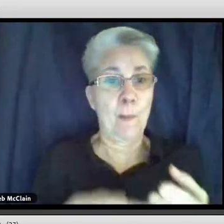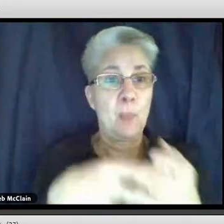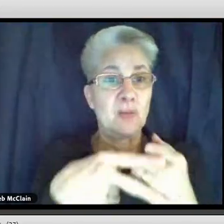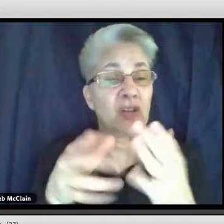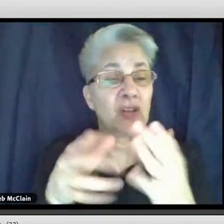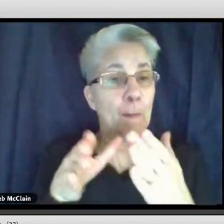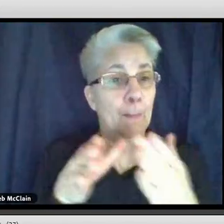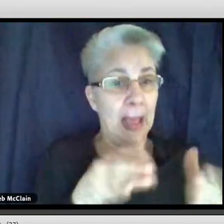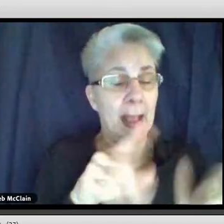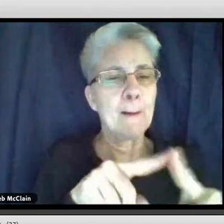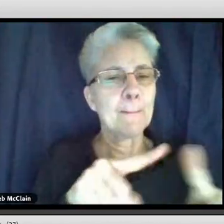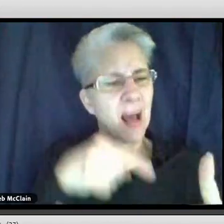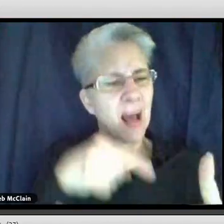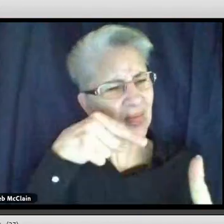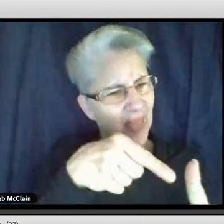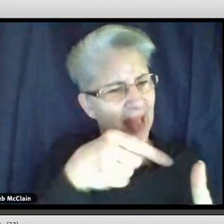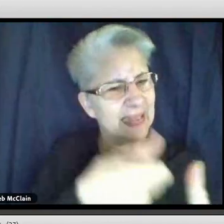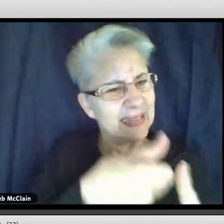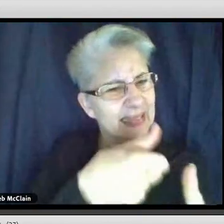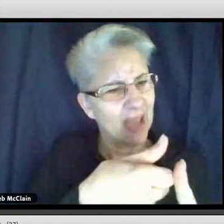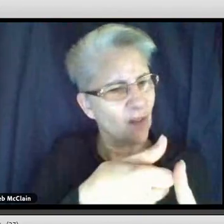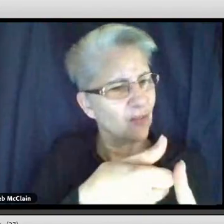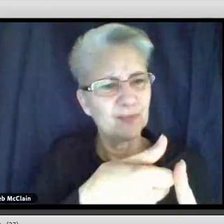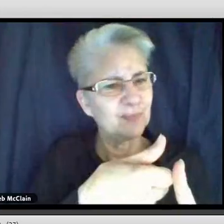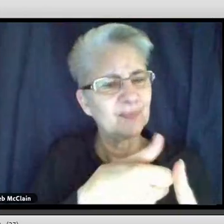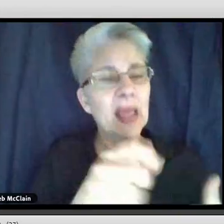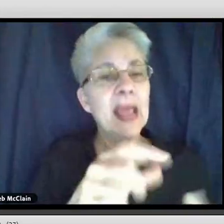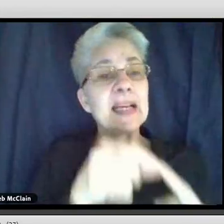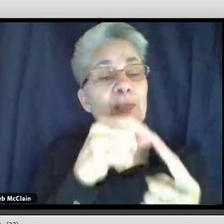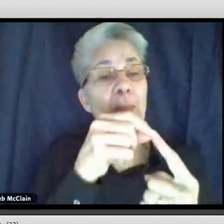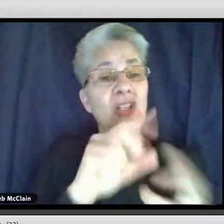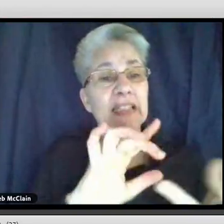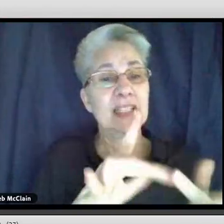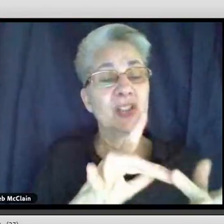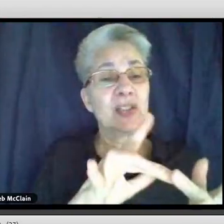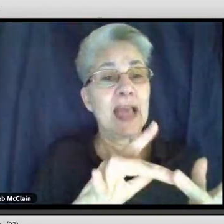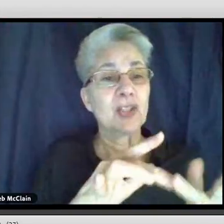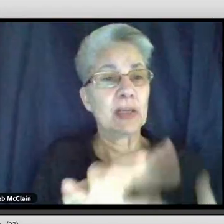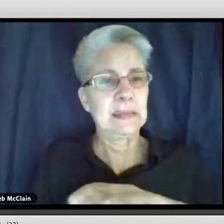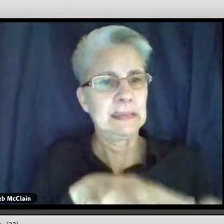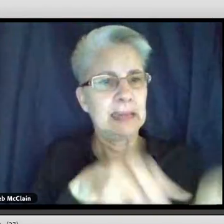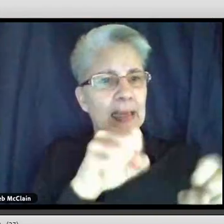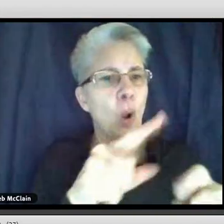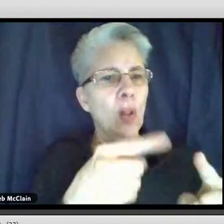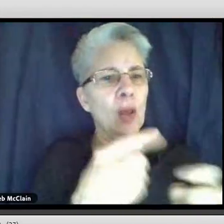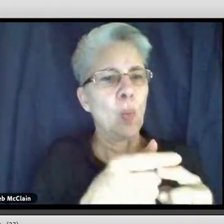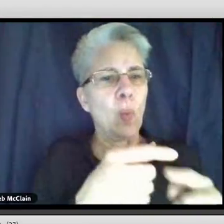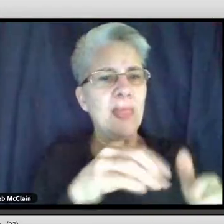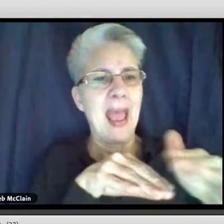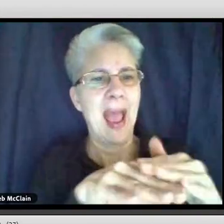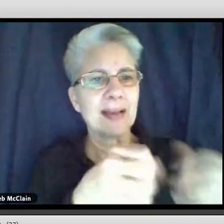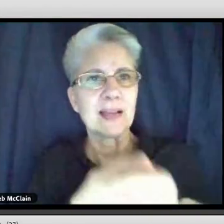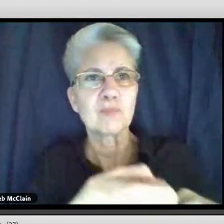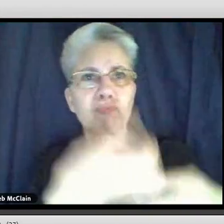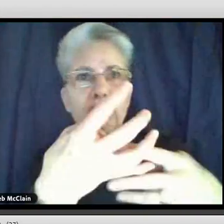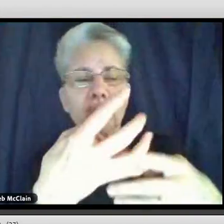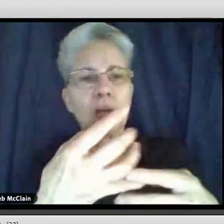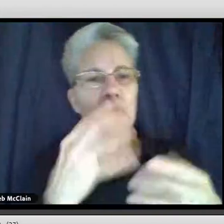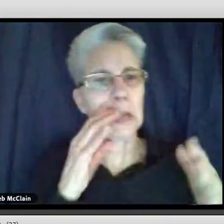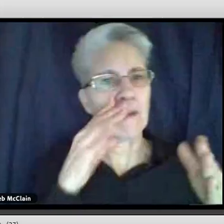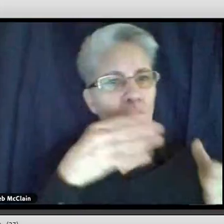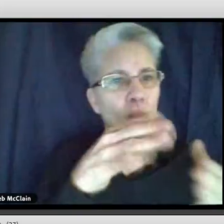planning, but straight digitization, especially digitization undertaken only with access in mind, is not